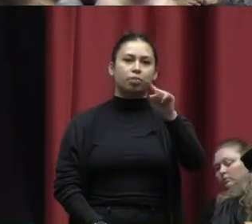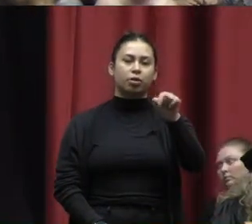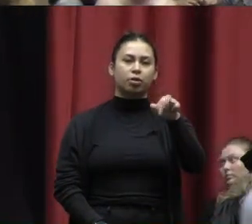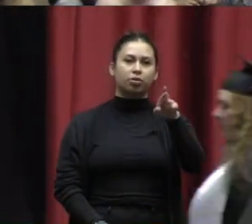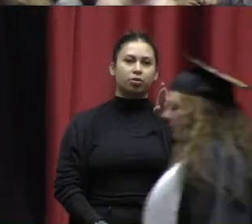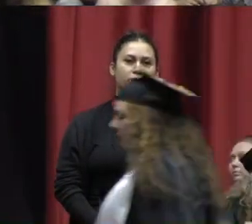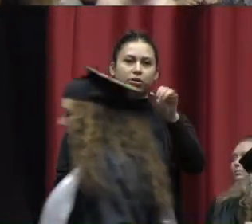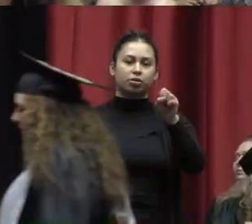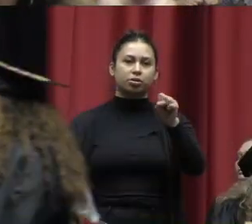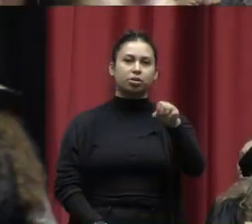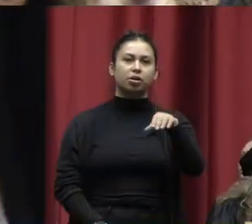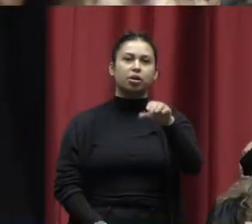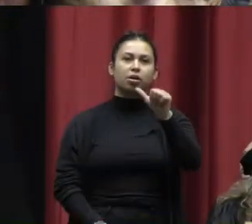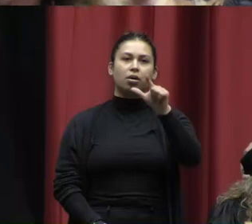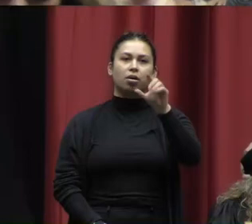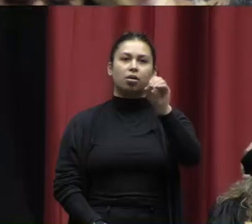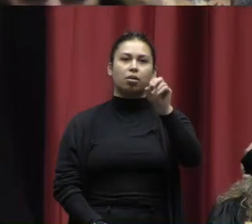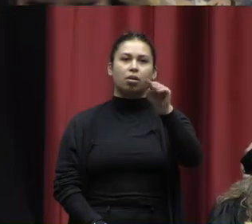Alondra Barreda,